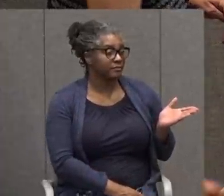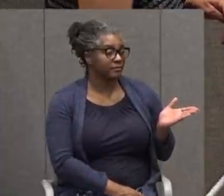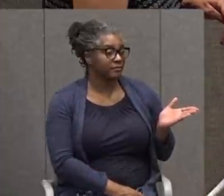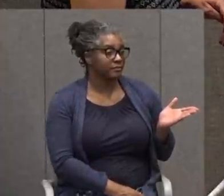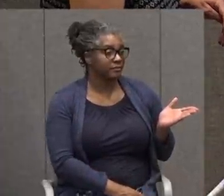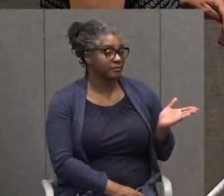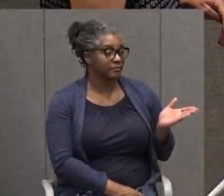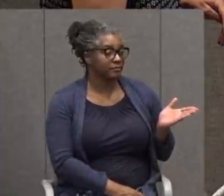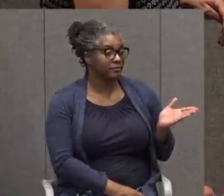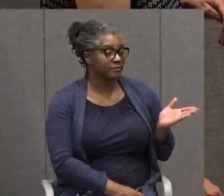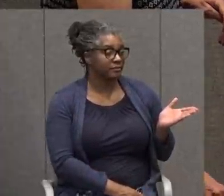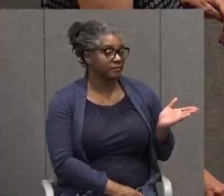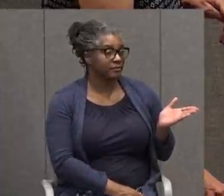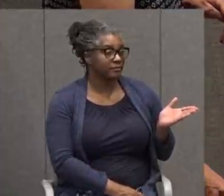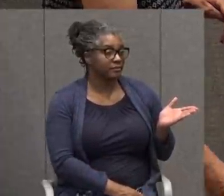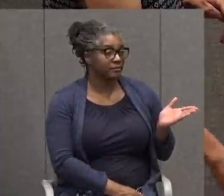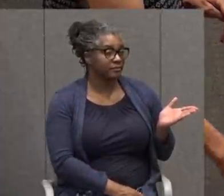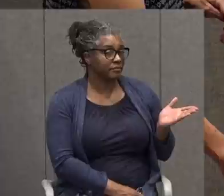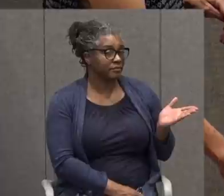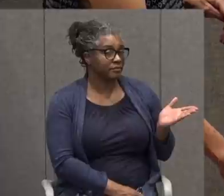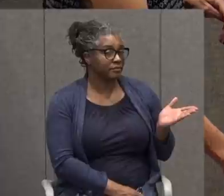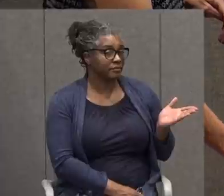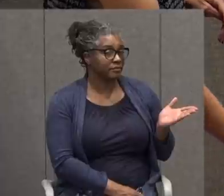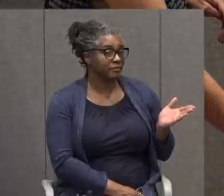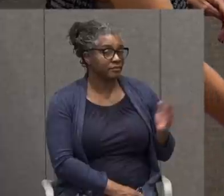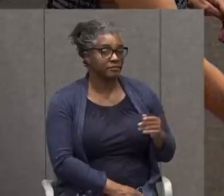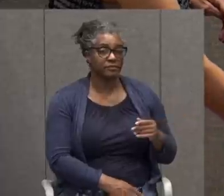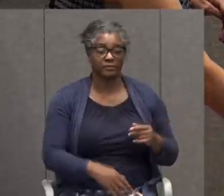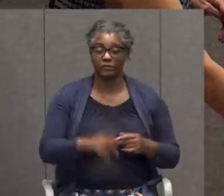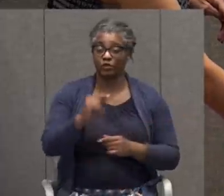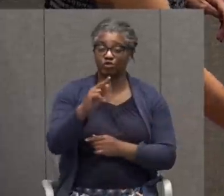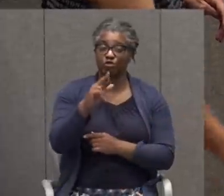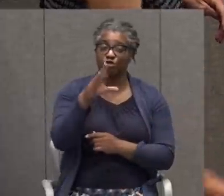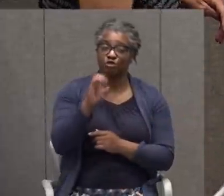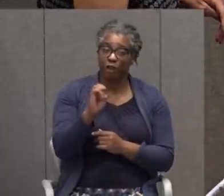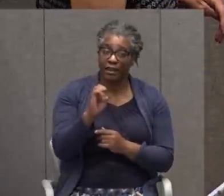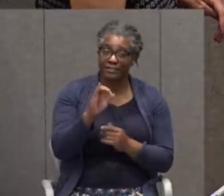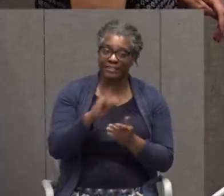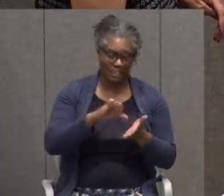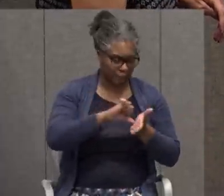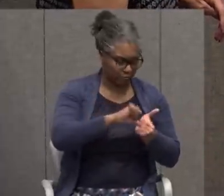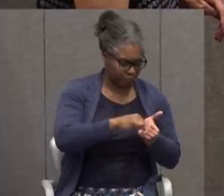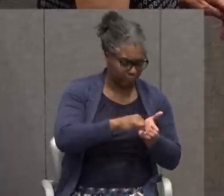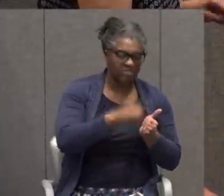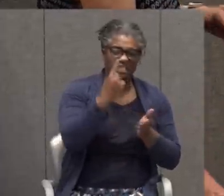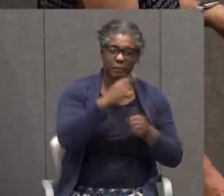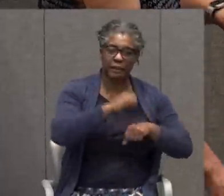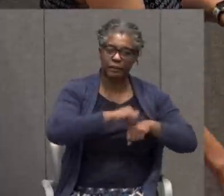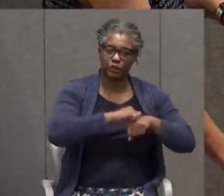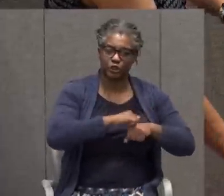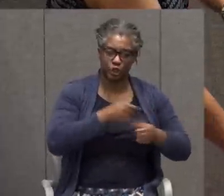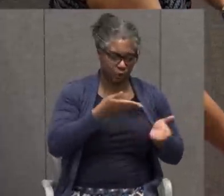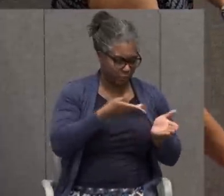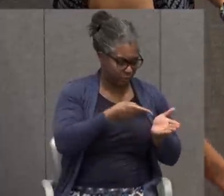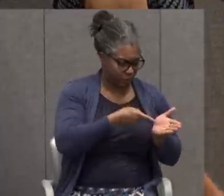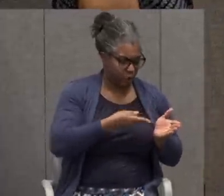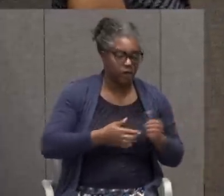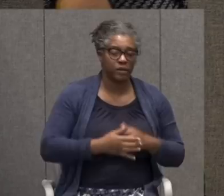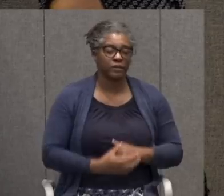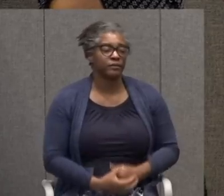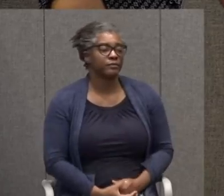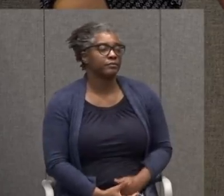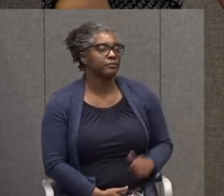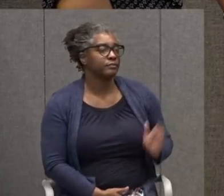living thing in stone. Body fossils are the